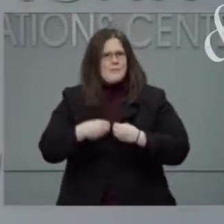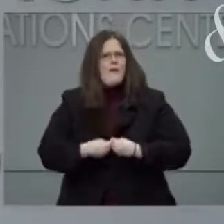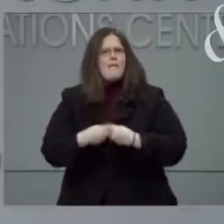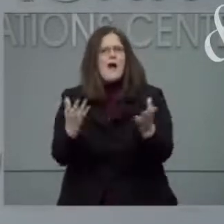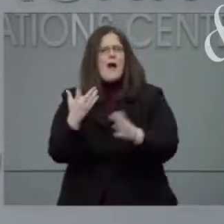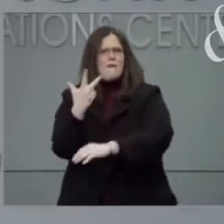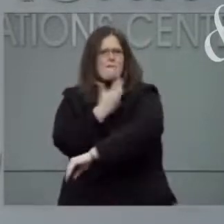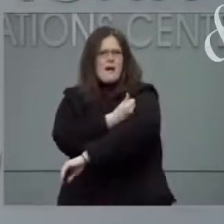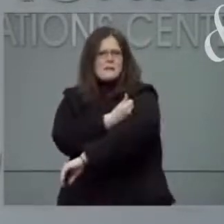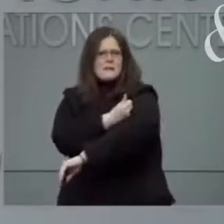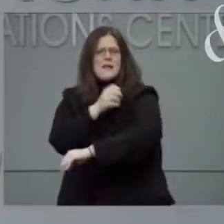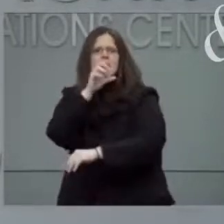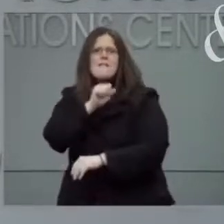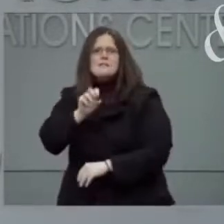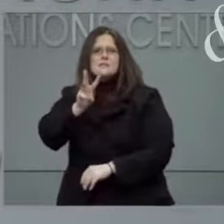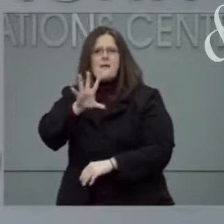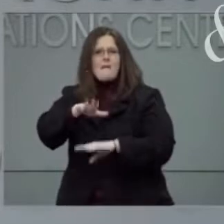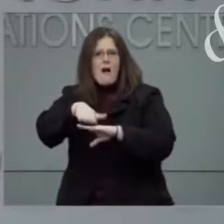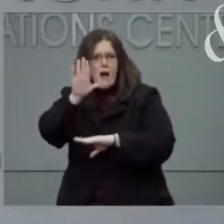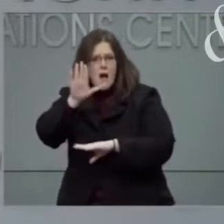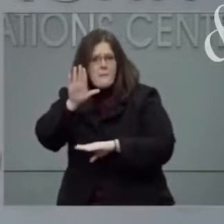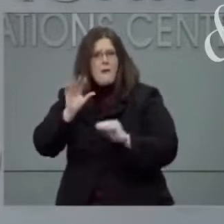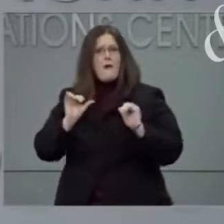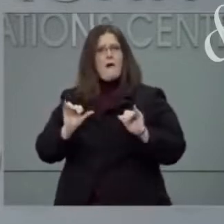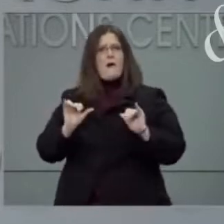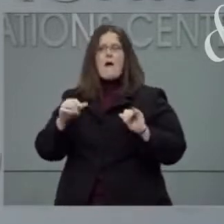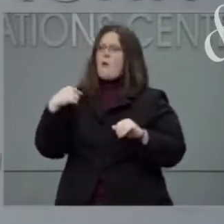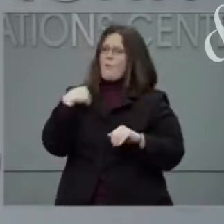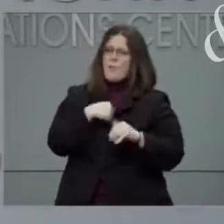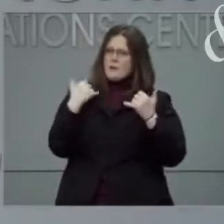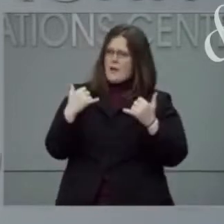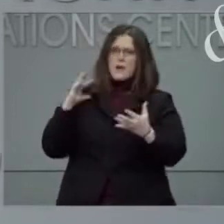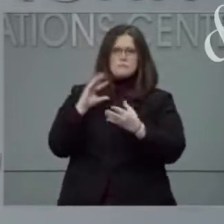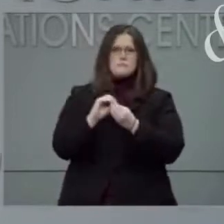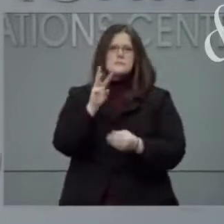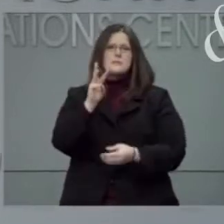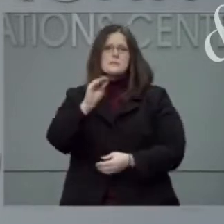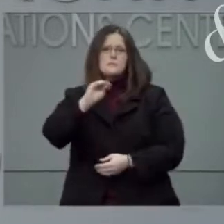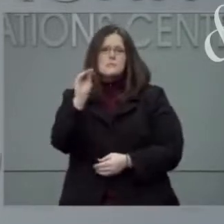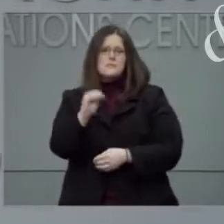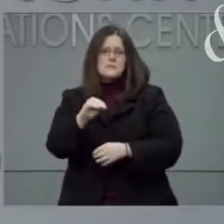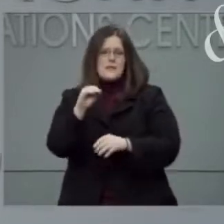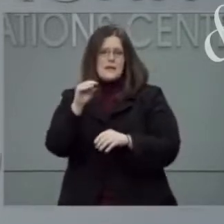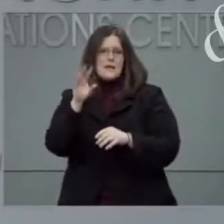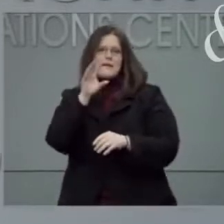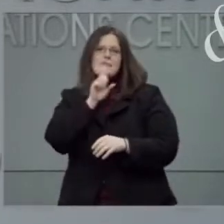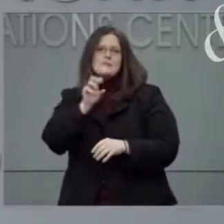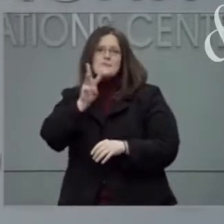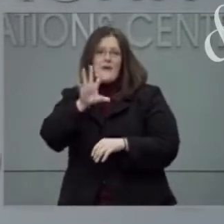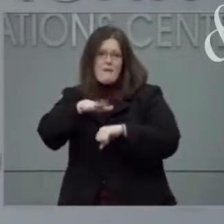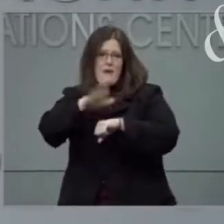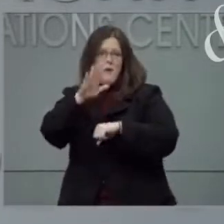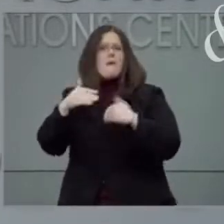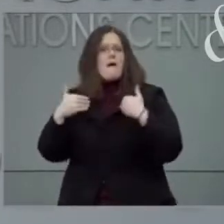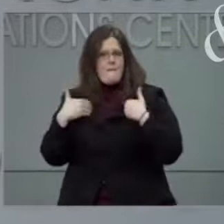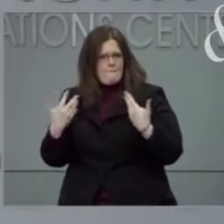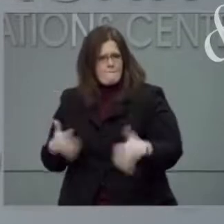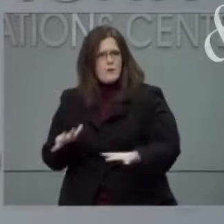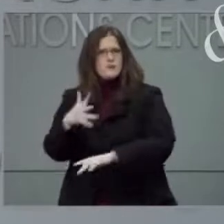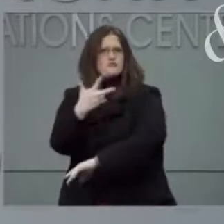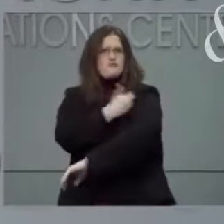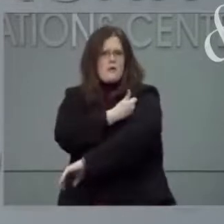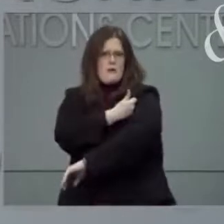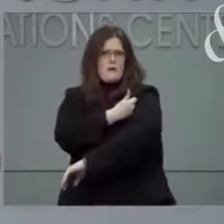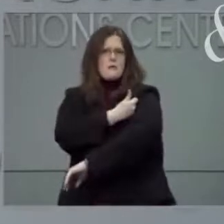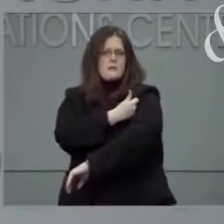vaccine. And there's more good news. The Johnson & Johnson one-shot vaccine is now authorized and will